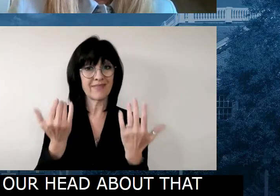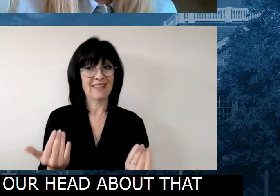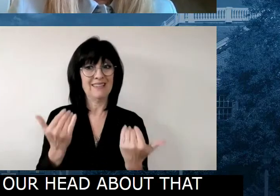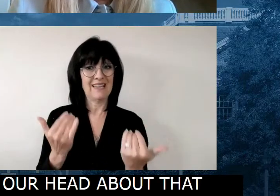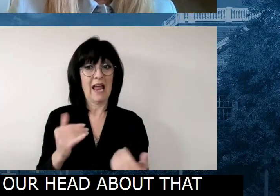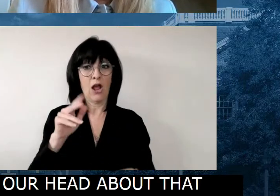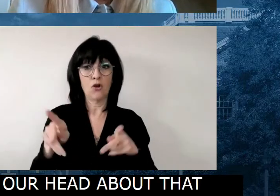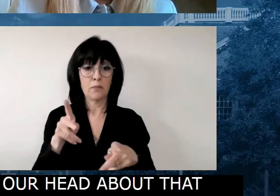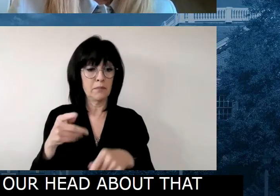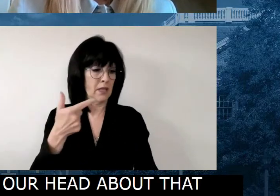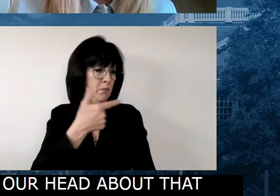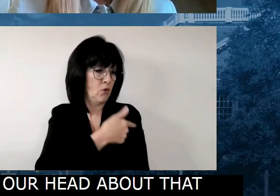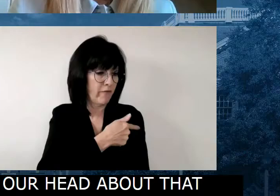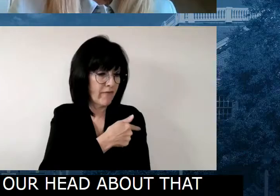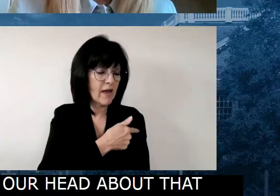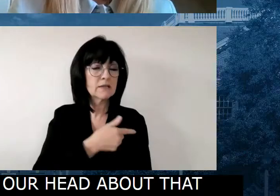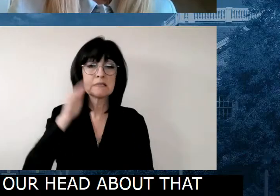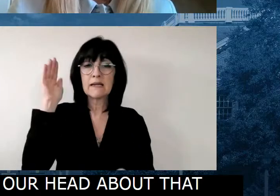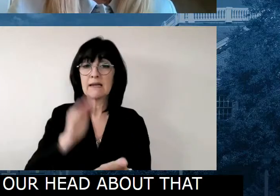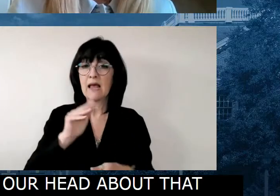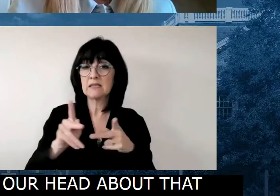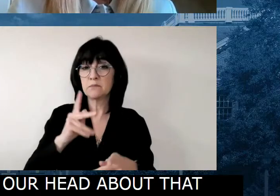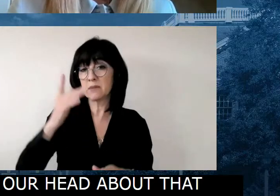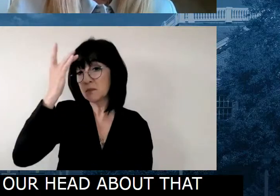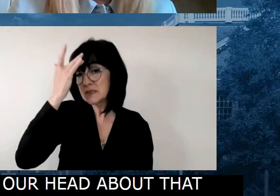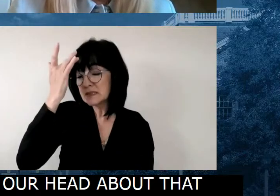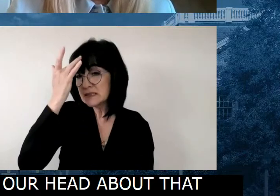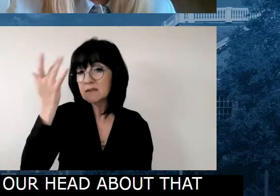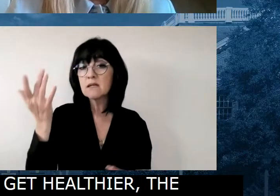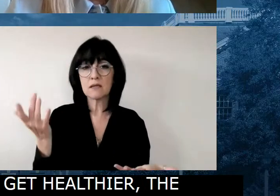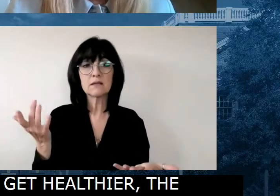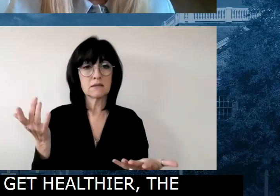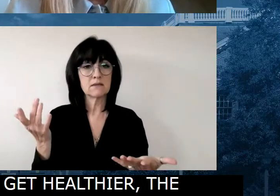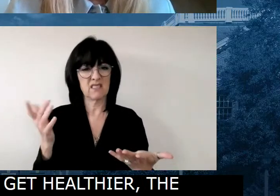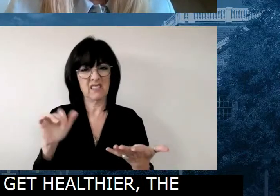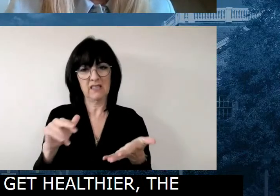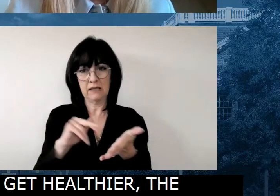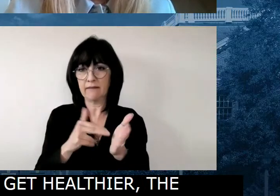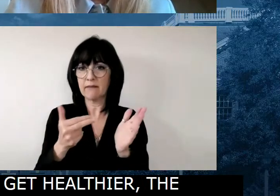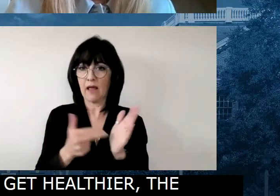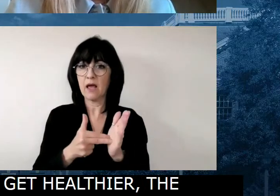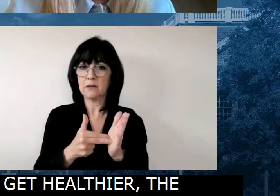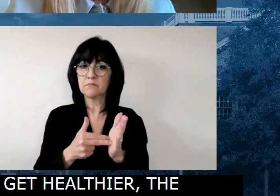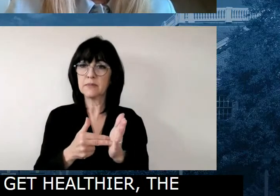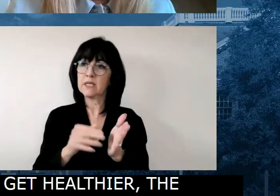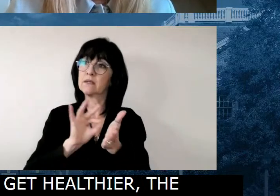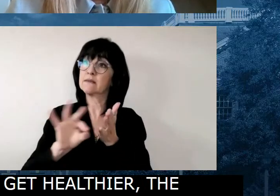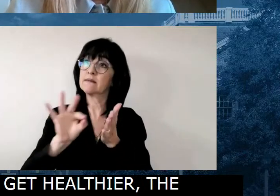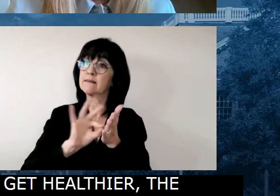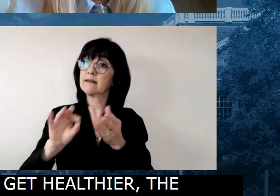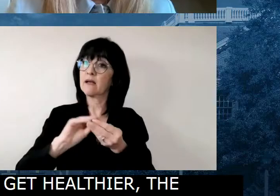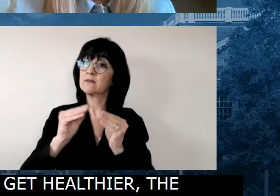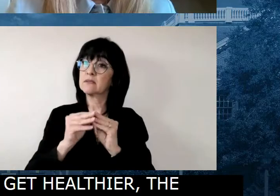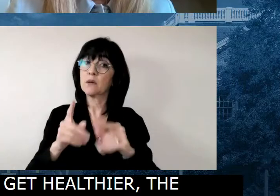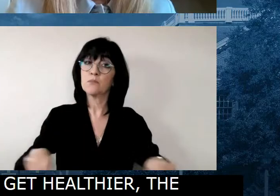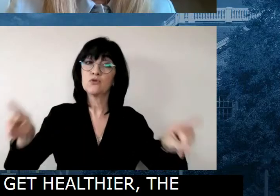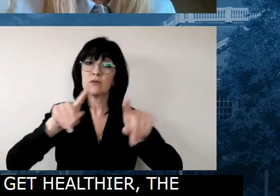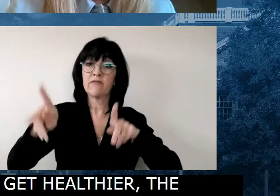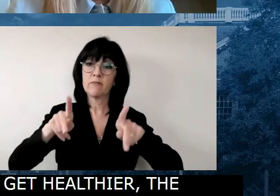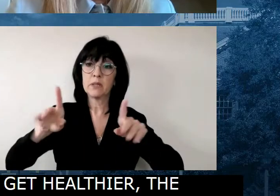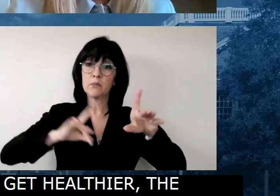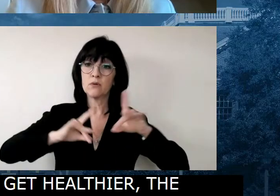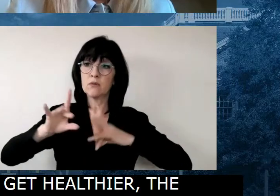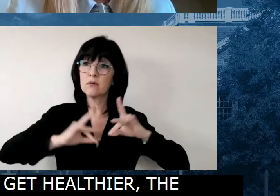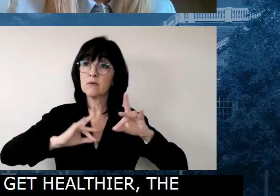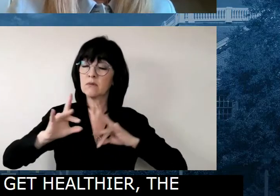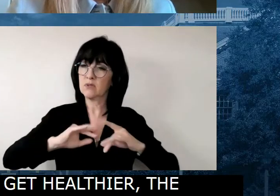vaccinated. The numbers are just going to, of positive cases are just going to go down as they have. So, but you